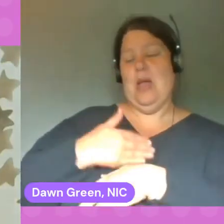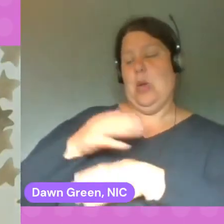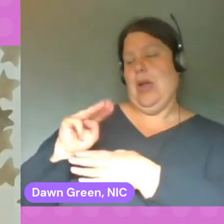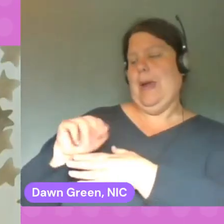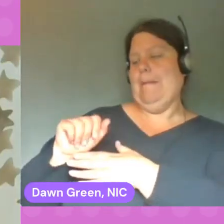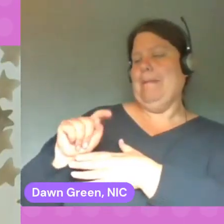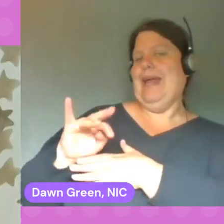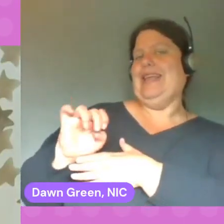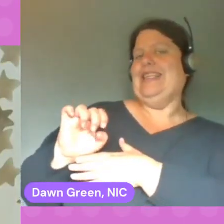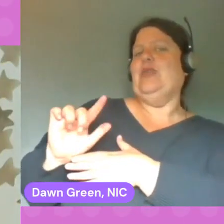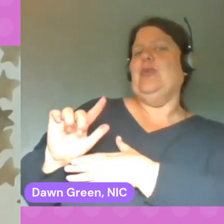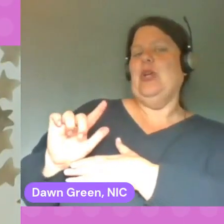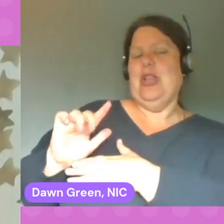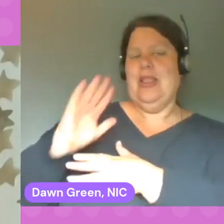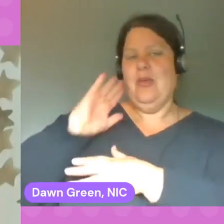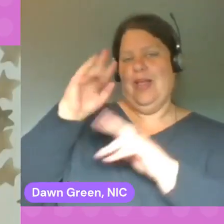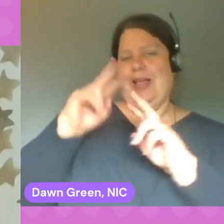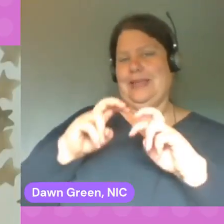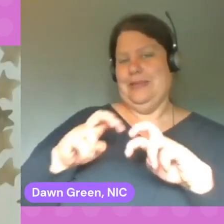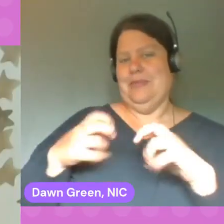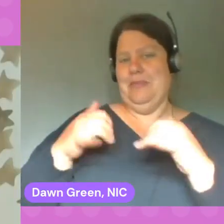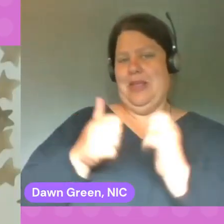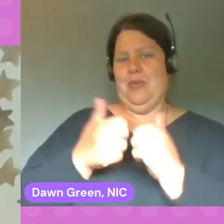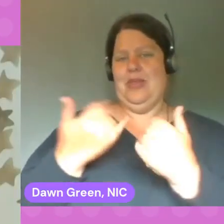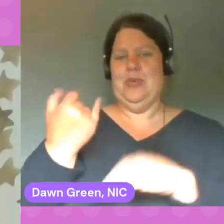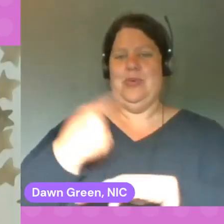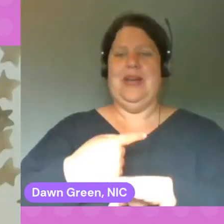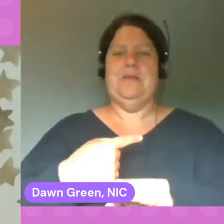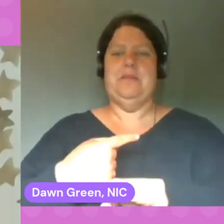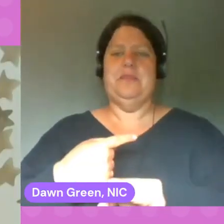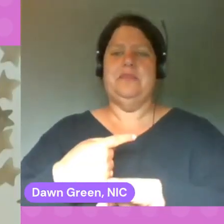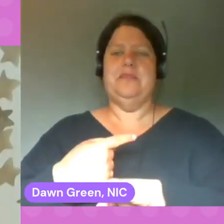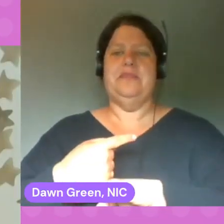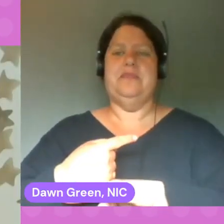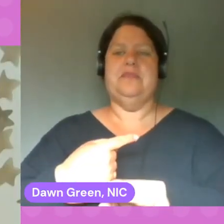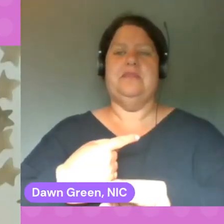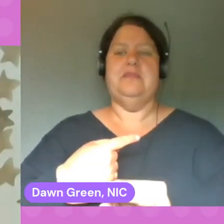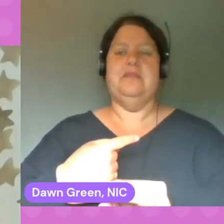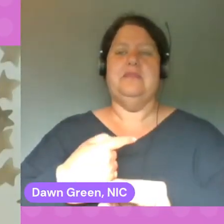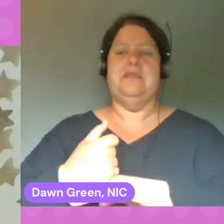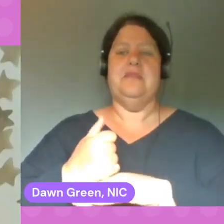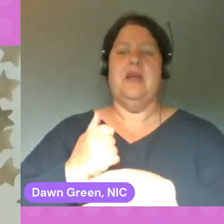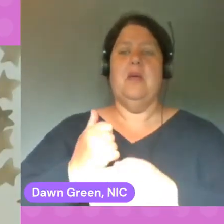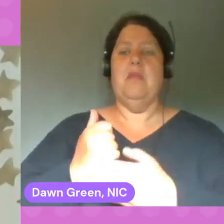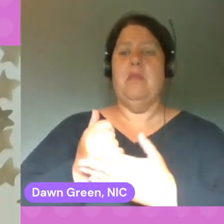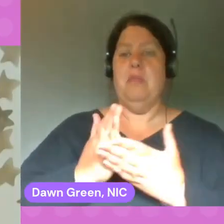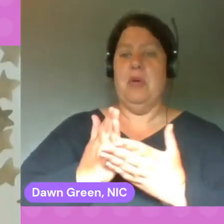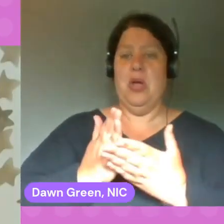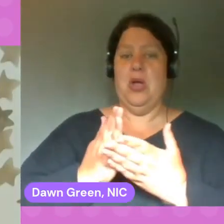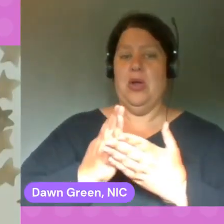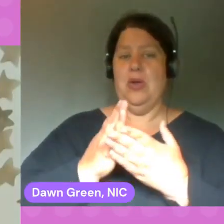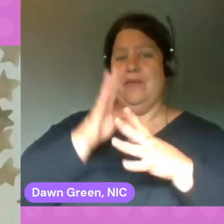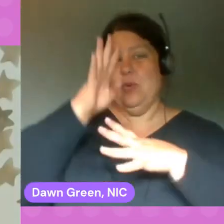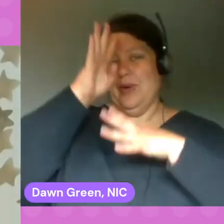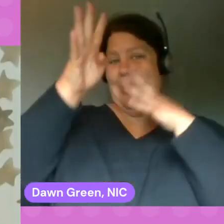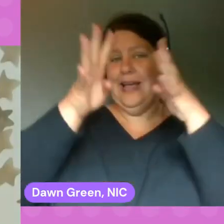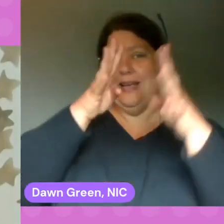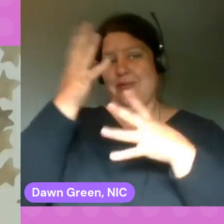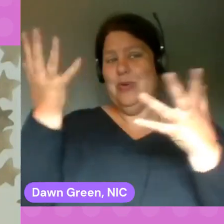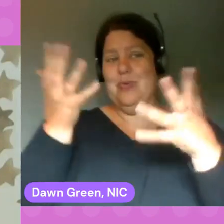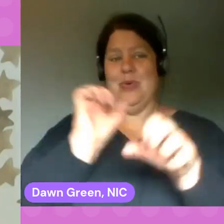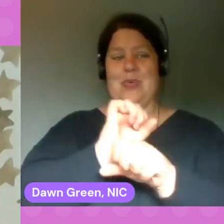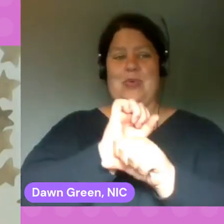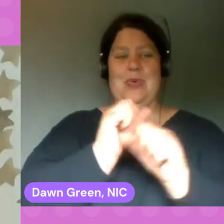be exploring and tinkering with today. And part of creativity is also working